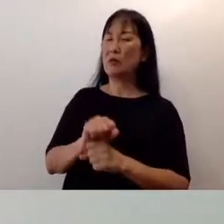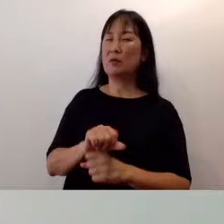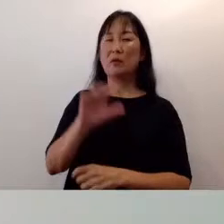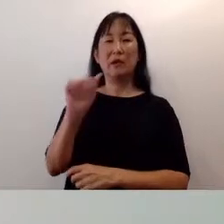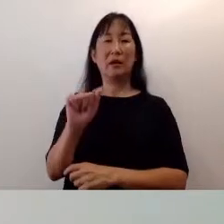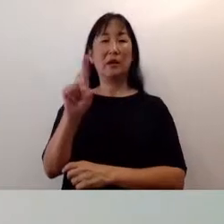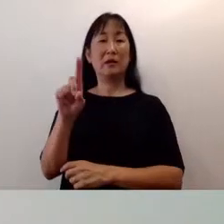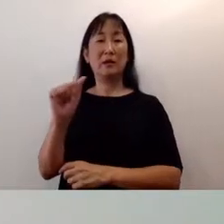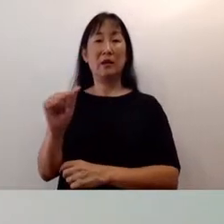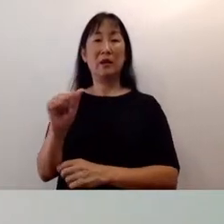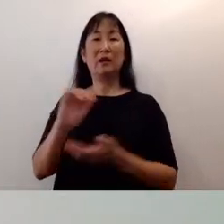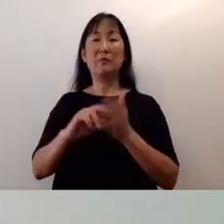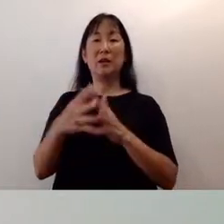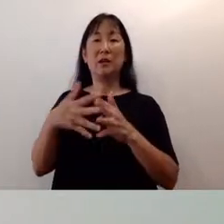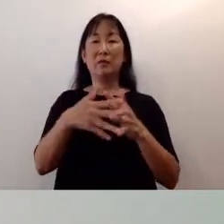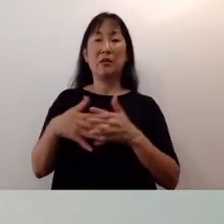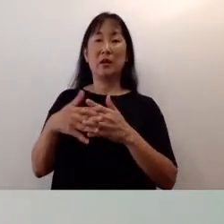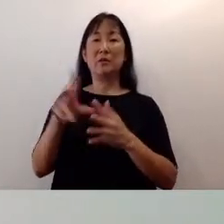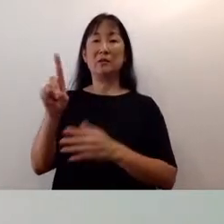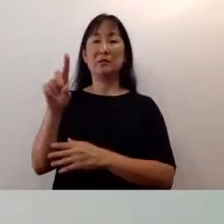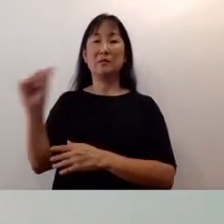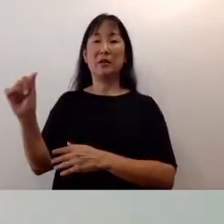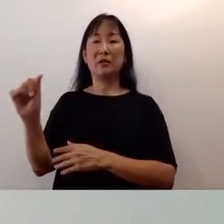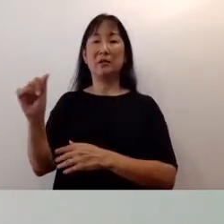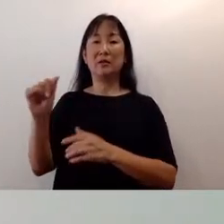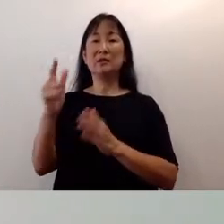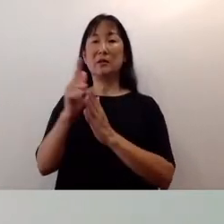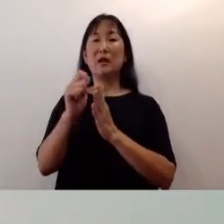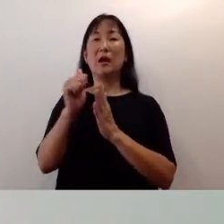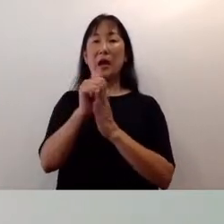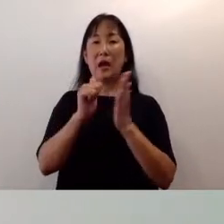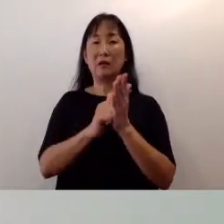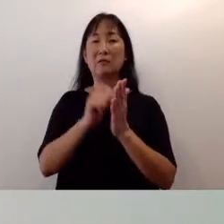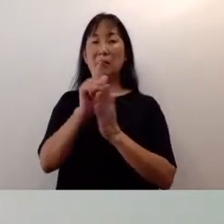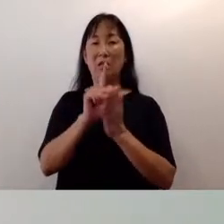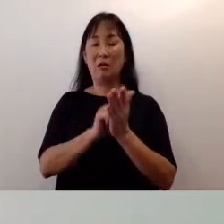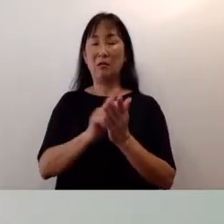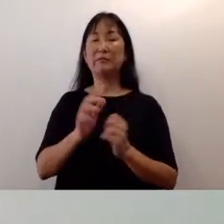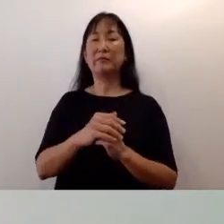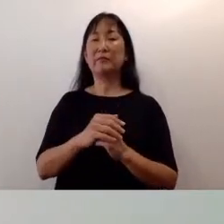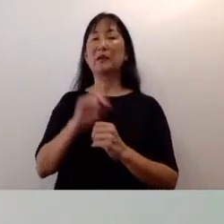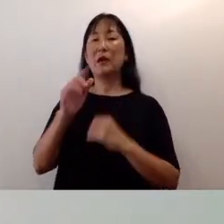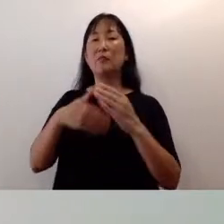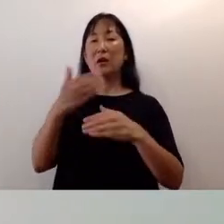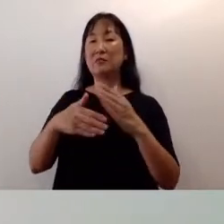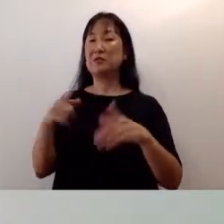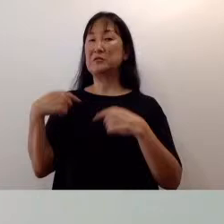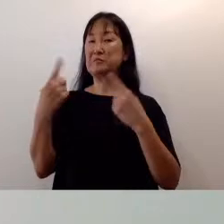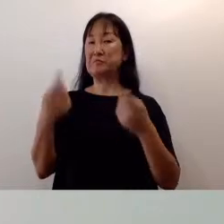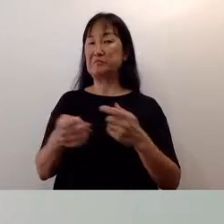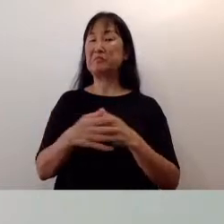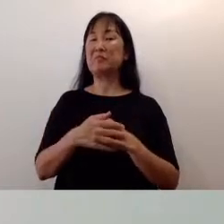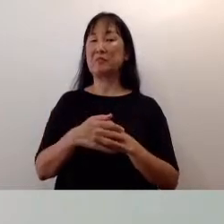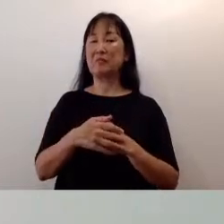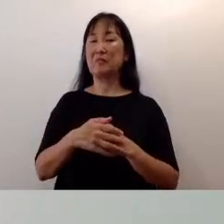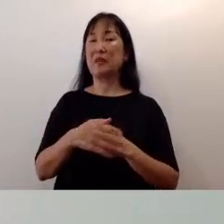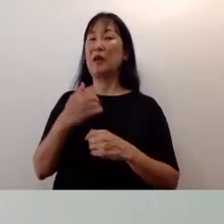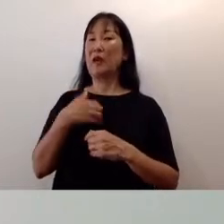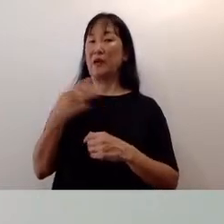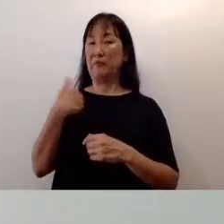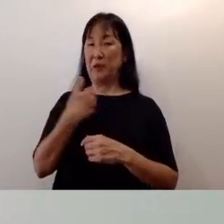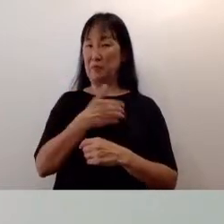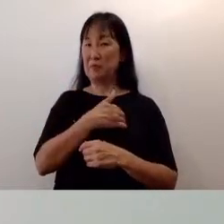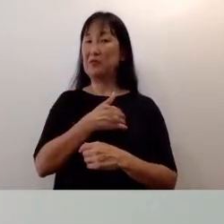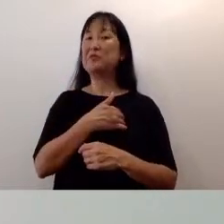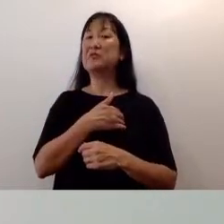ADA is the Americans with Disabilities Act. And this is a process that has been around for quite a while. We have a number of members who've